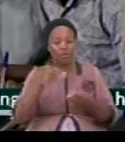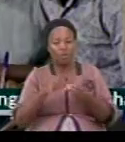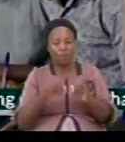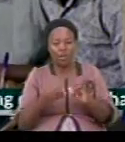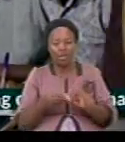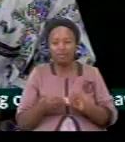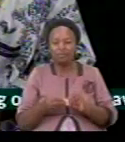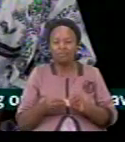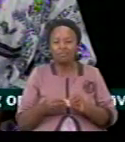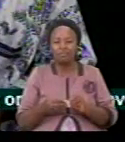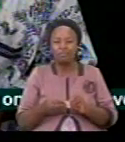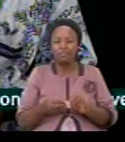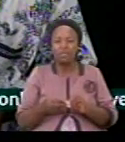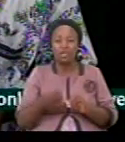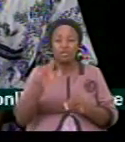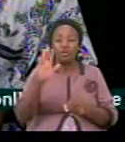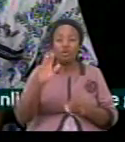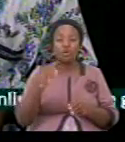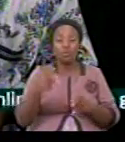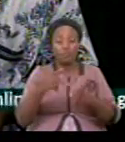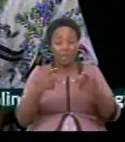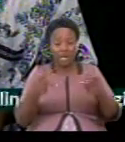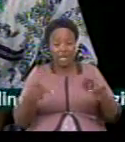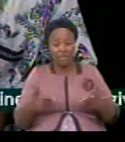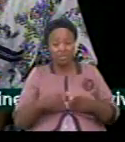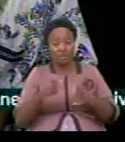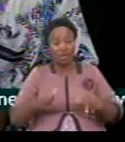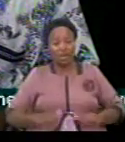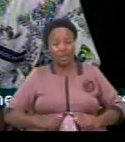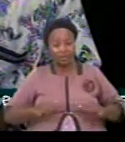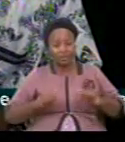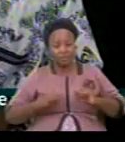via SMS or WhatsApp to that number.